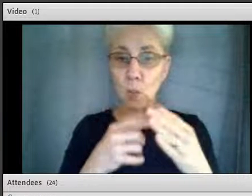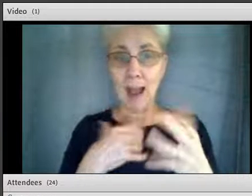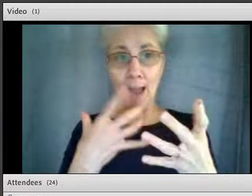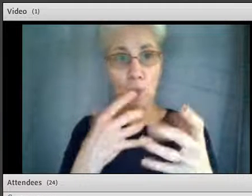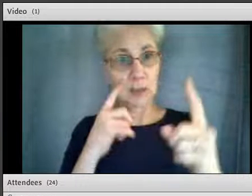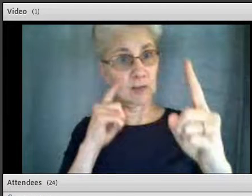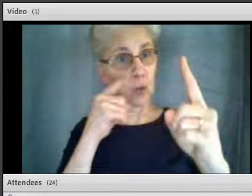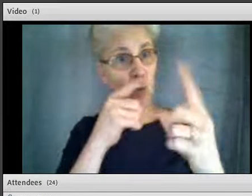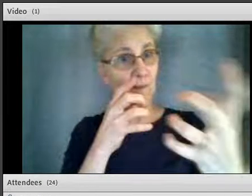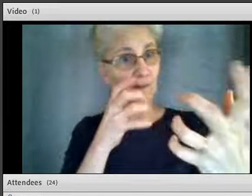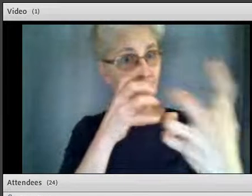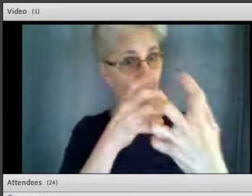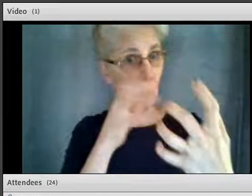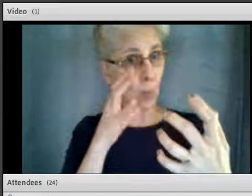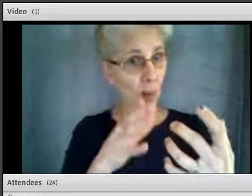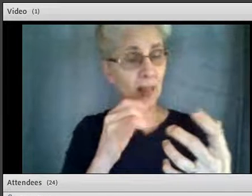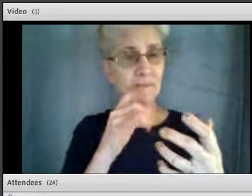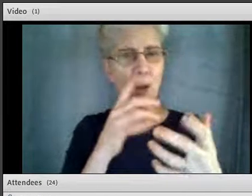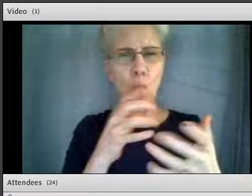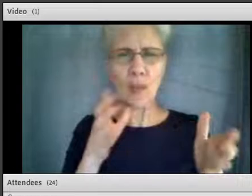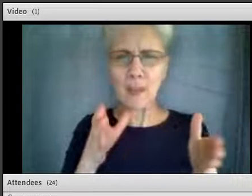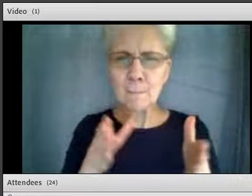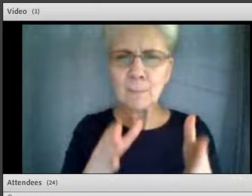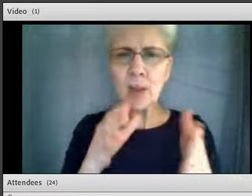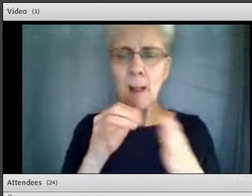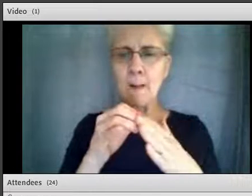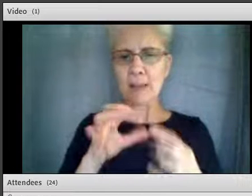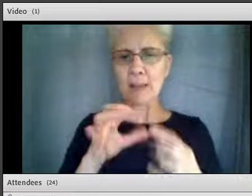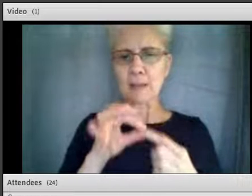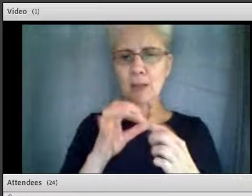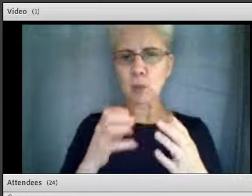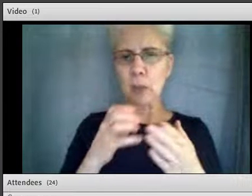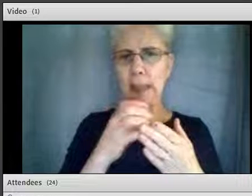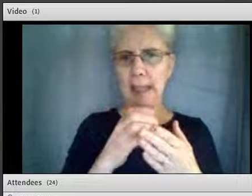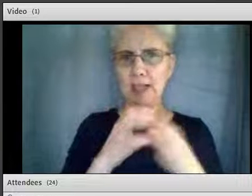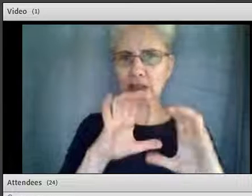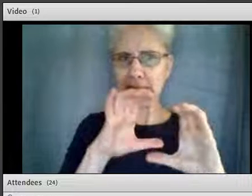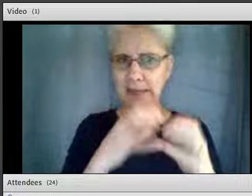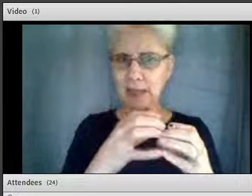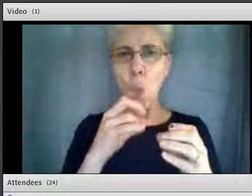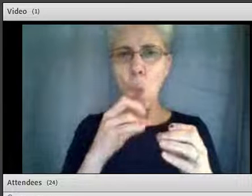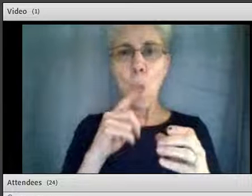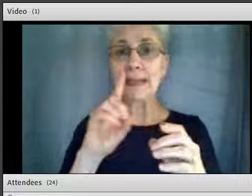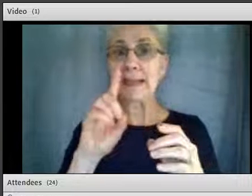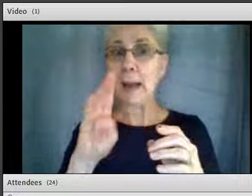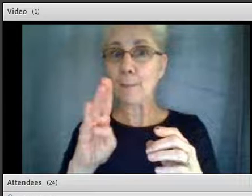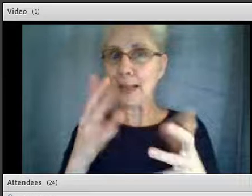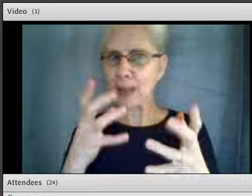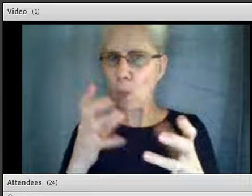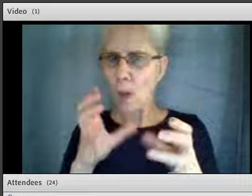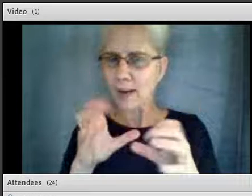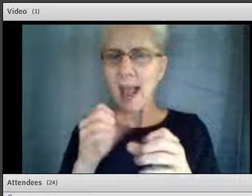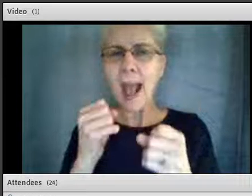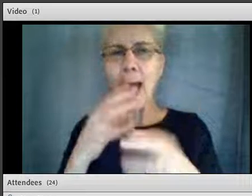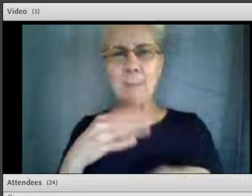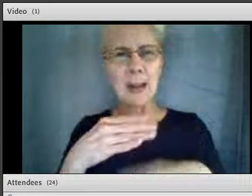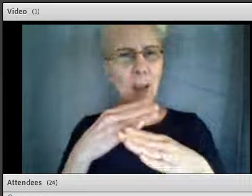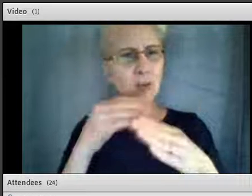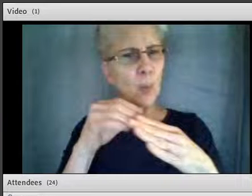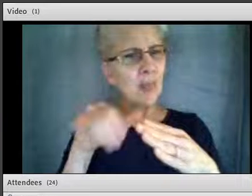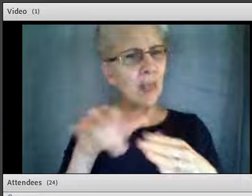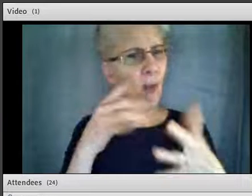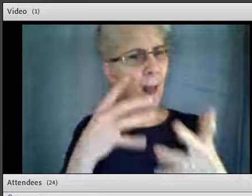them into my special collections, or I really want to get them into databases, how many barriers are in there? How easy is it? How